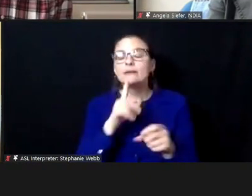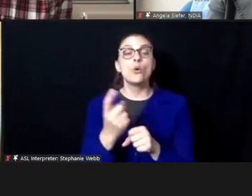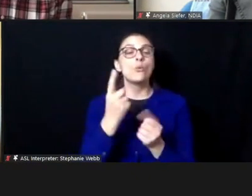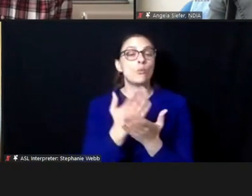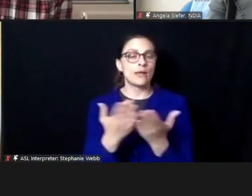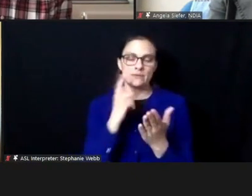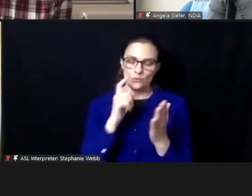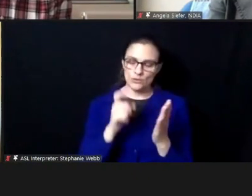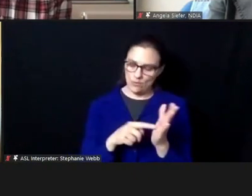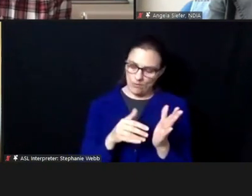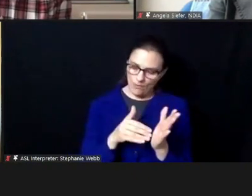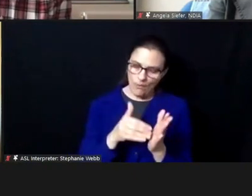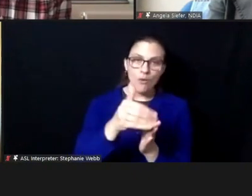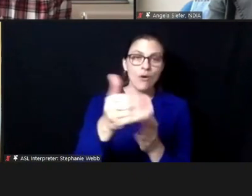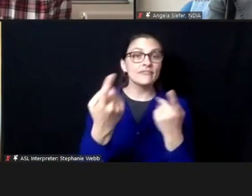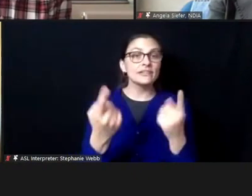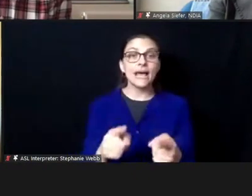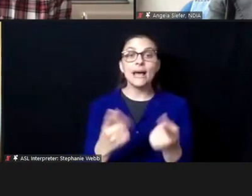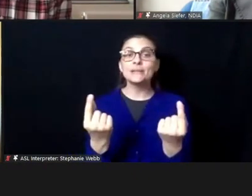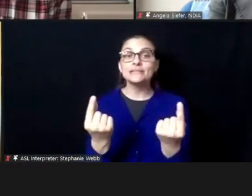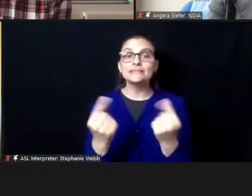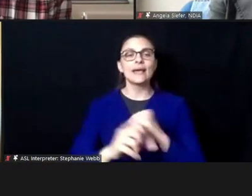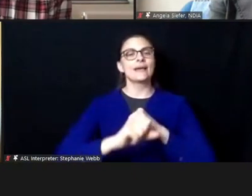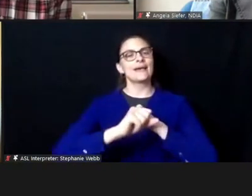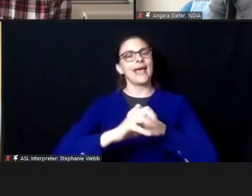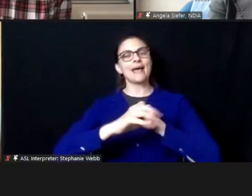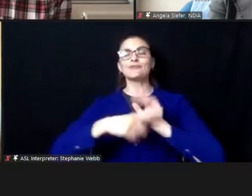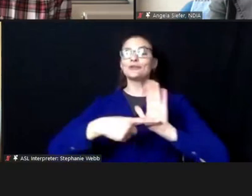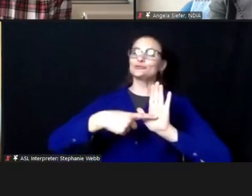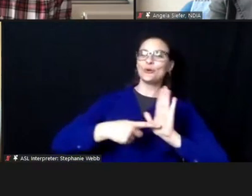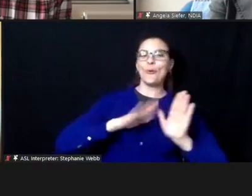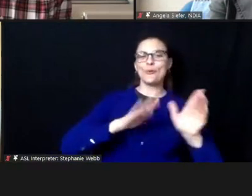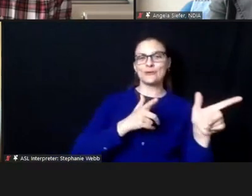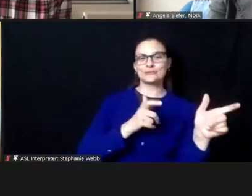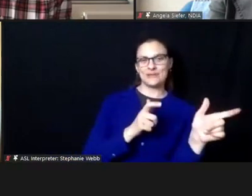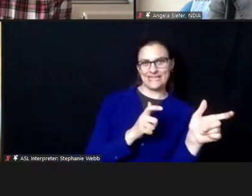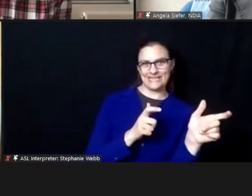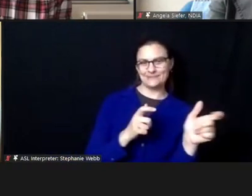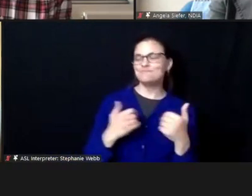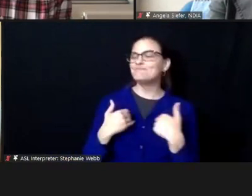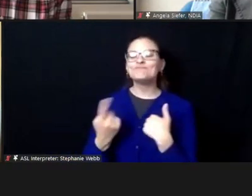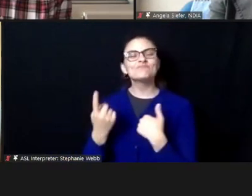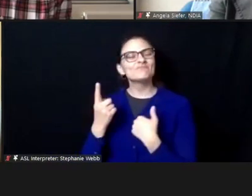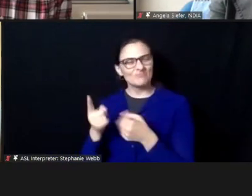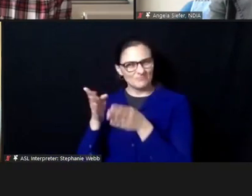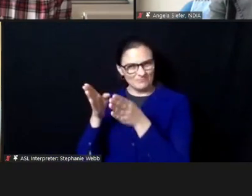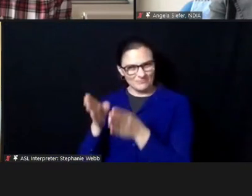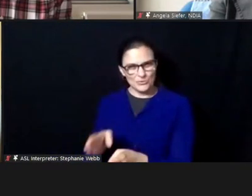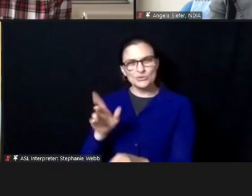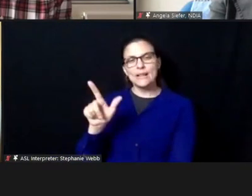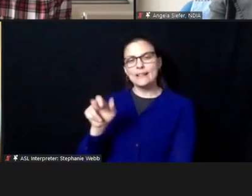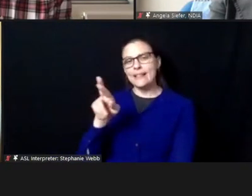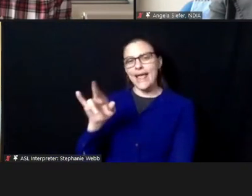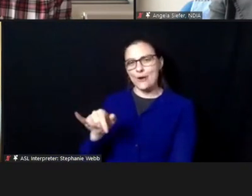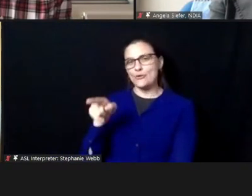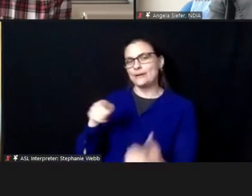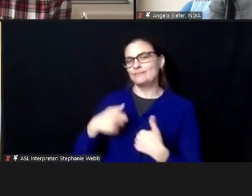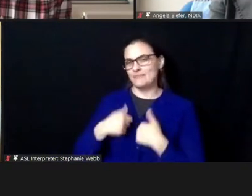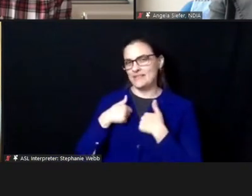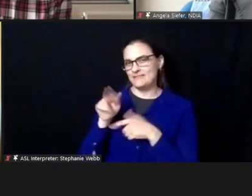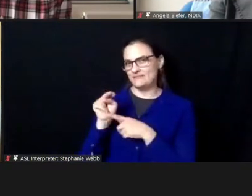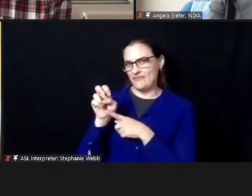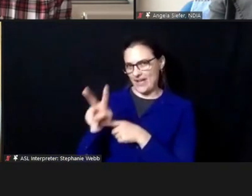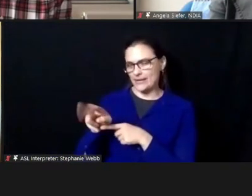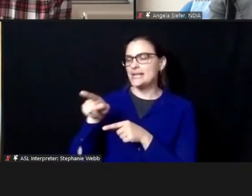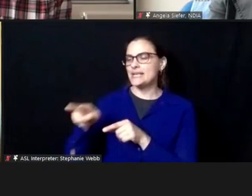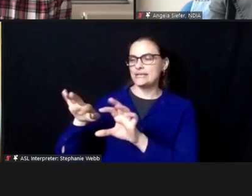to advertised speeds. And we got a question from Larry in Nevada, and he's wondering if the commission should consider requiring